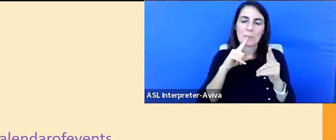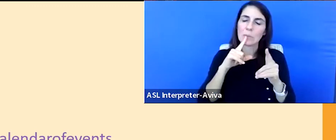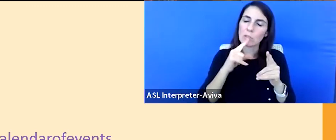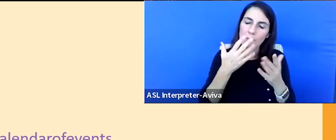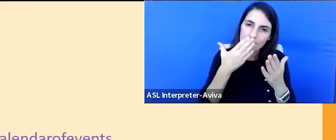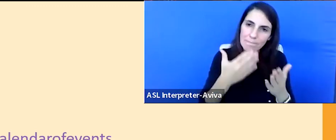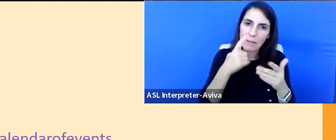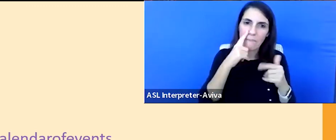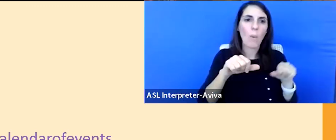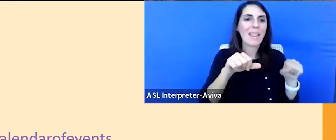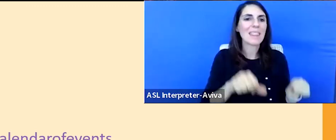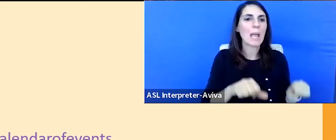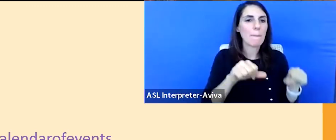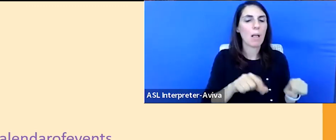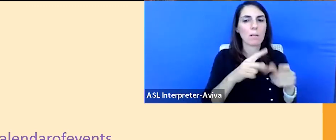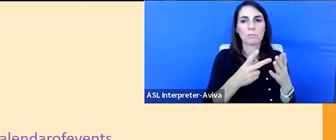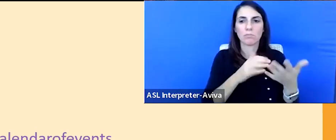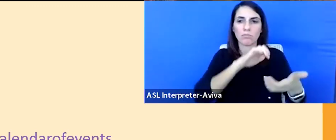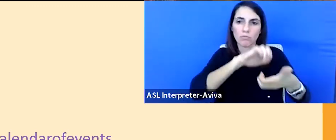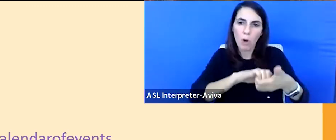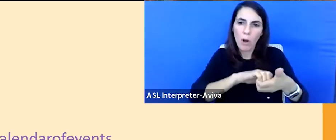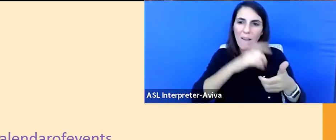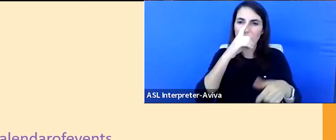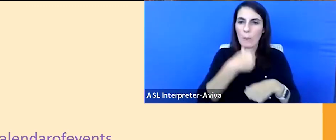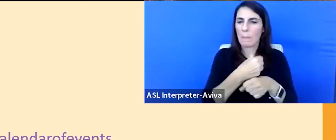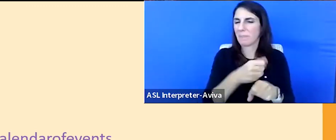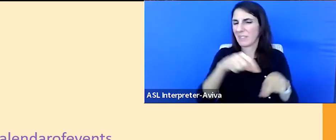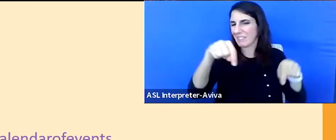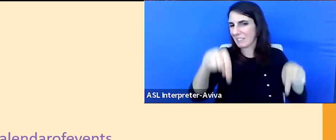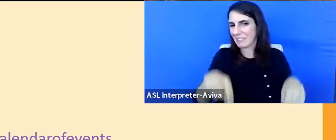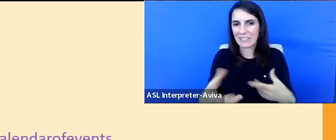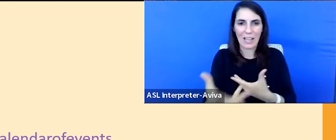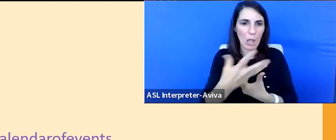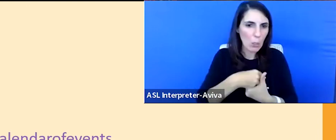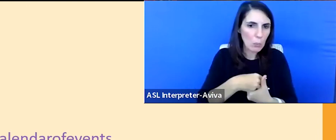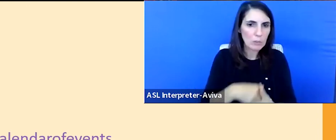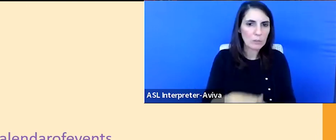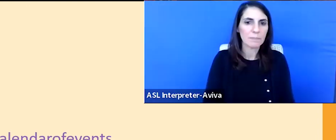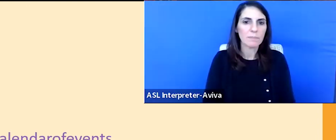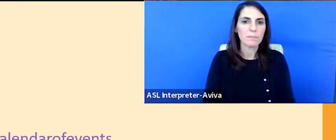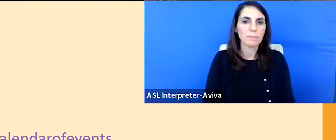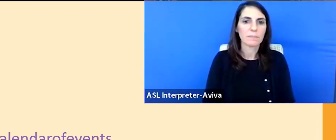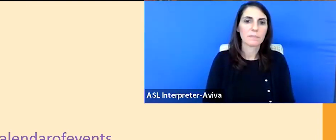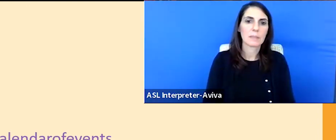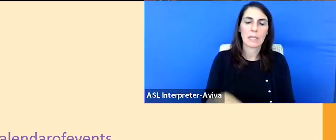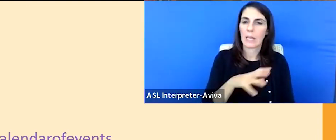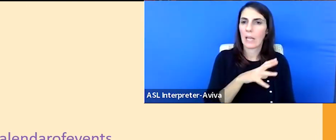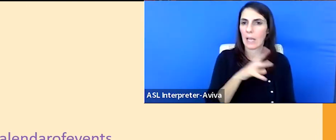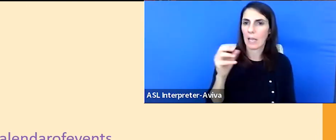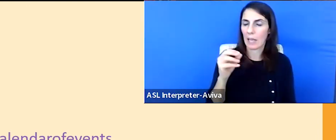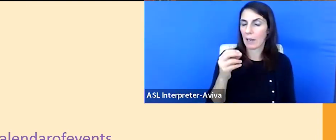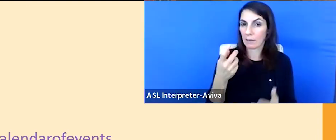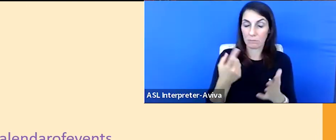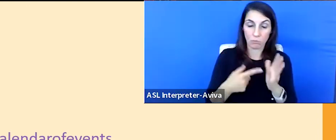the Enable partners, for creating this inclusion and for actually